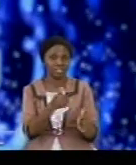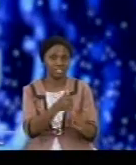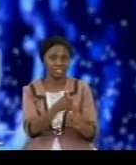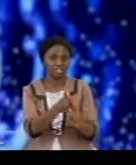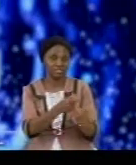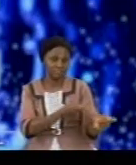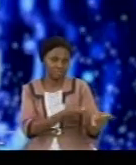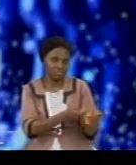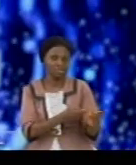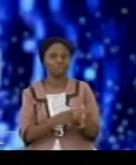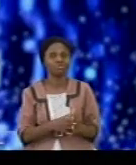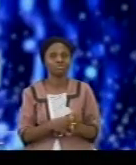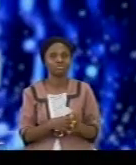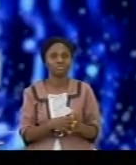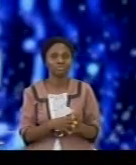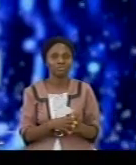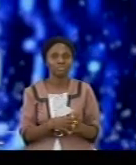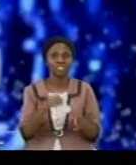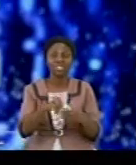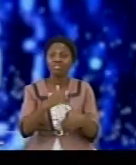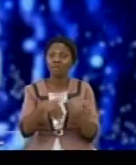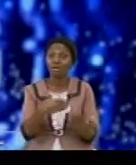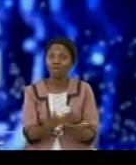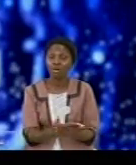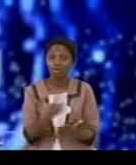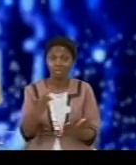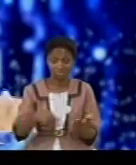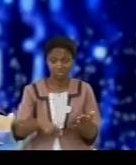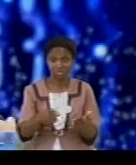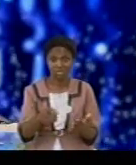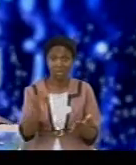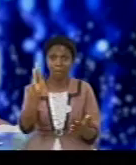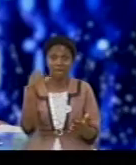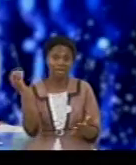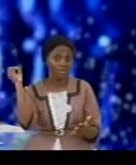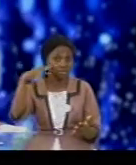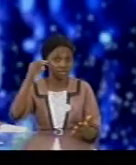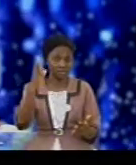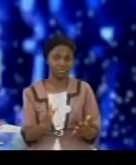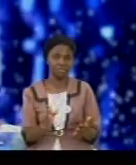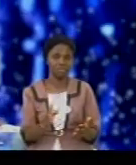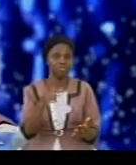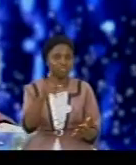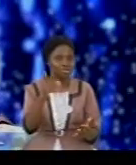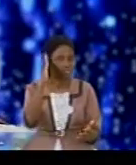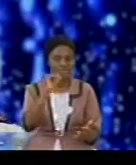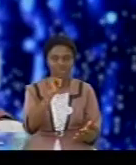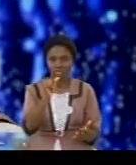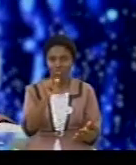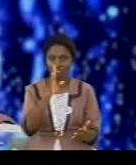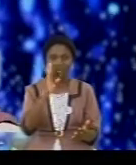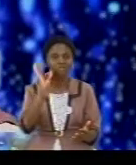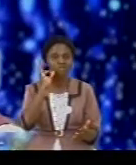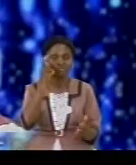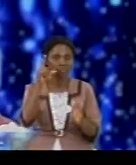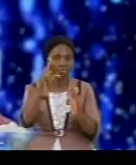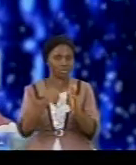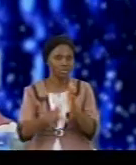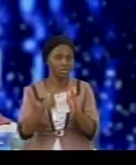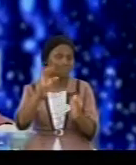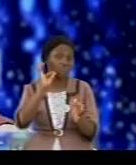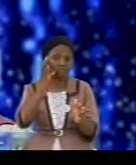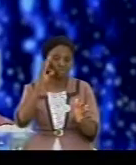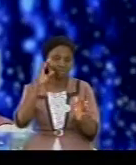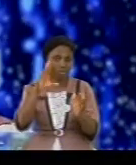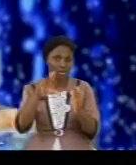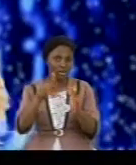self-control. In all of this, by the grace of God, you will not be fruitless. When you start on this new life, you